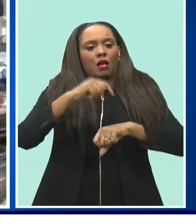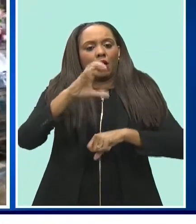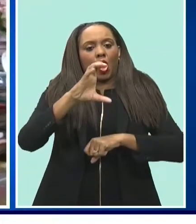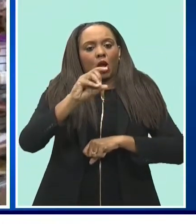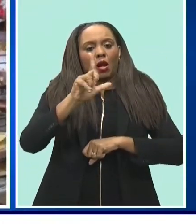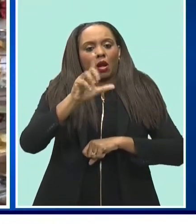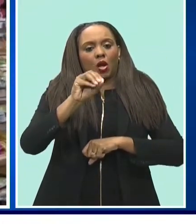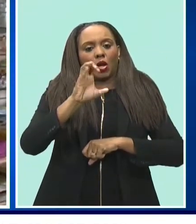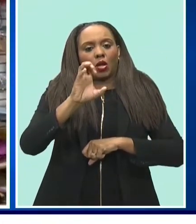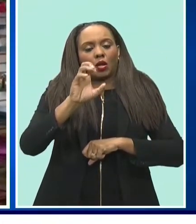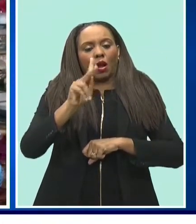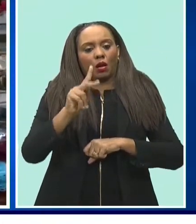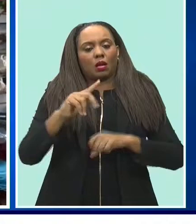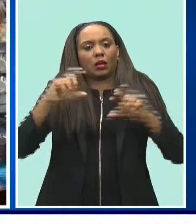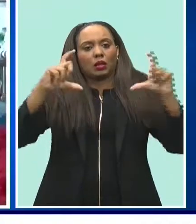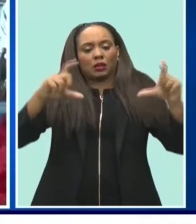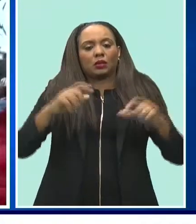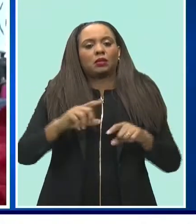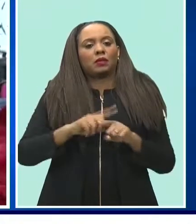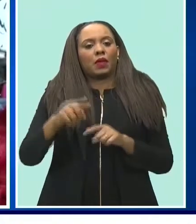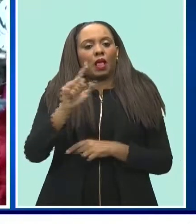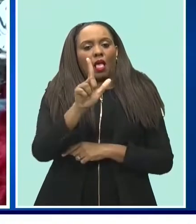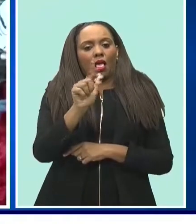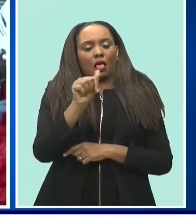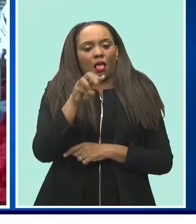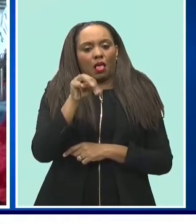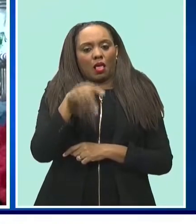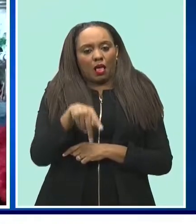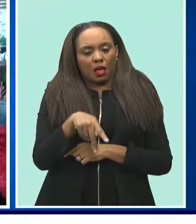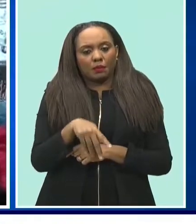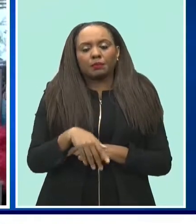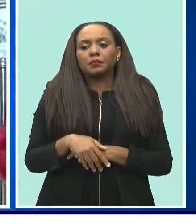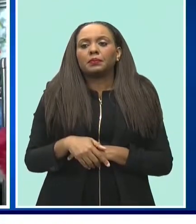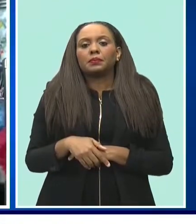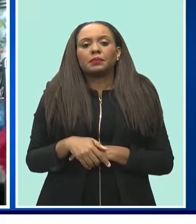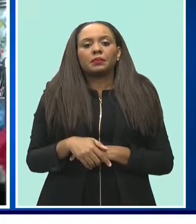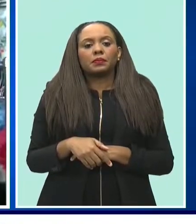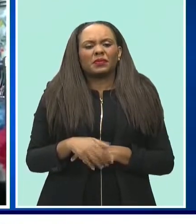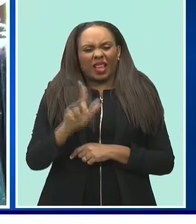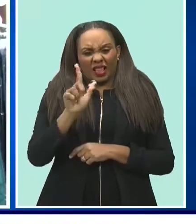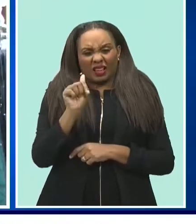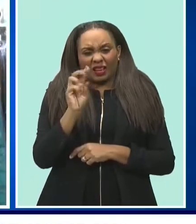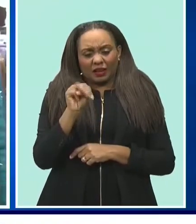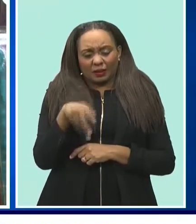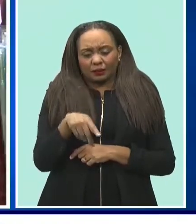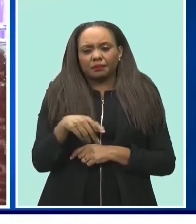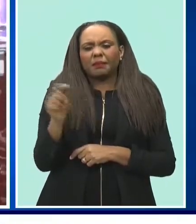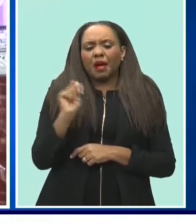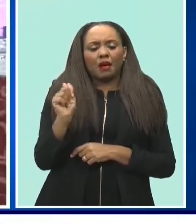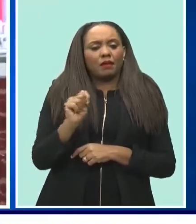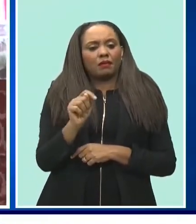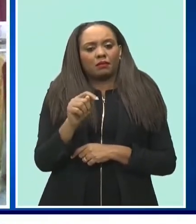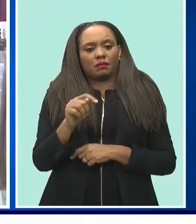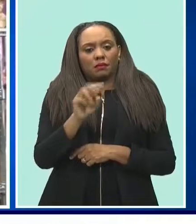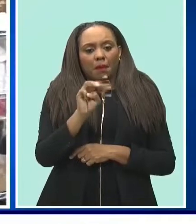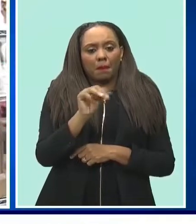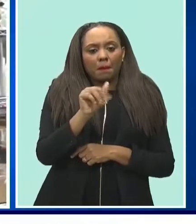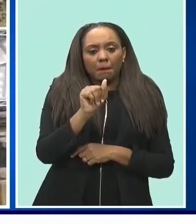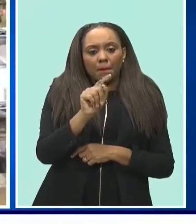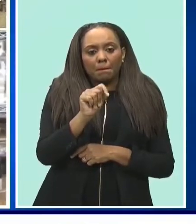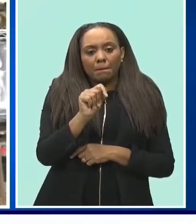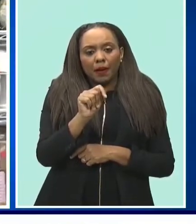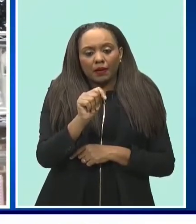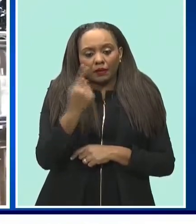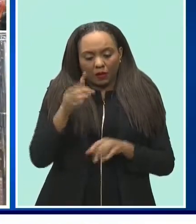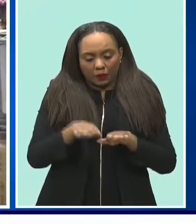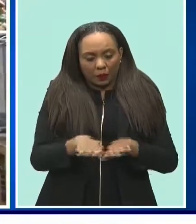lamps, we have a lot of gift items. We have a wide range of bathroom mats and bathroom sets. We